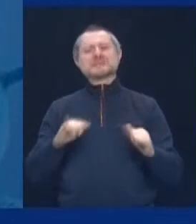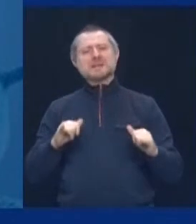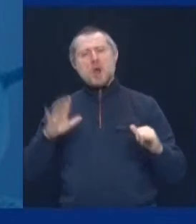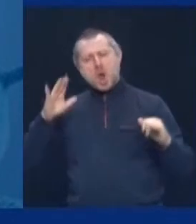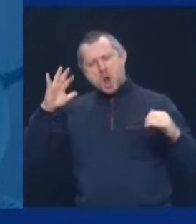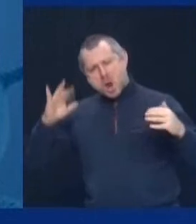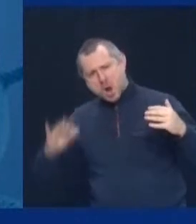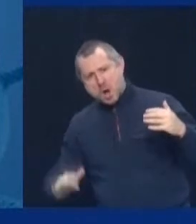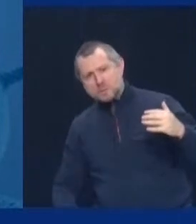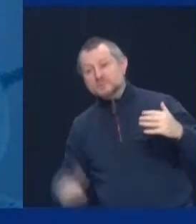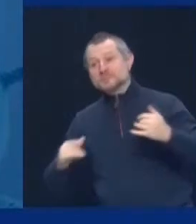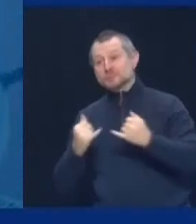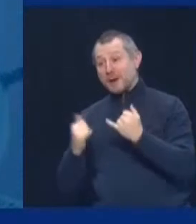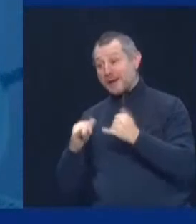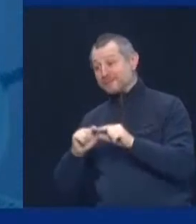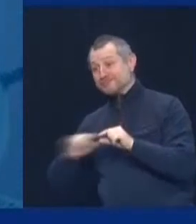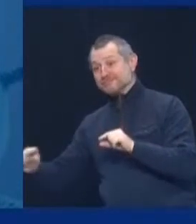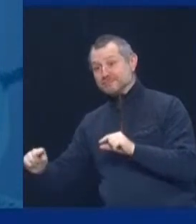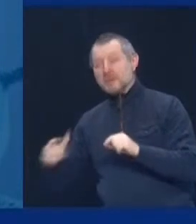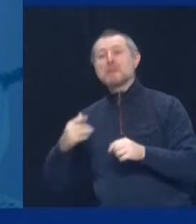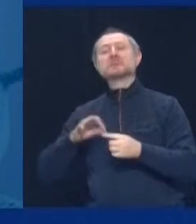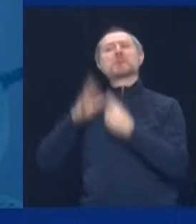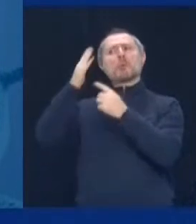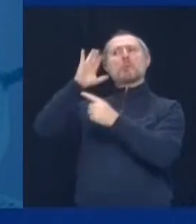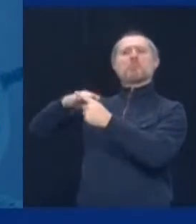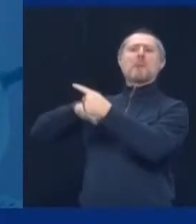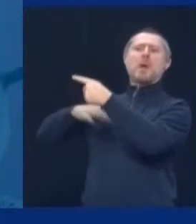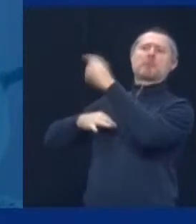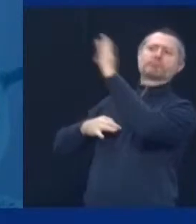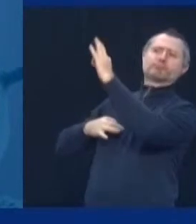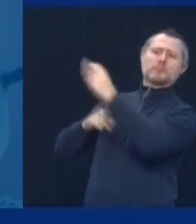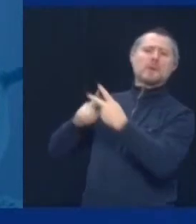besides Maine, Hawaii, Vermont, which is extraordinary.